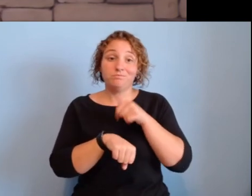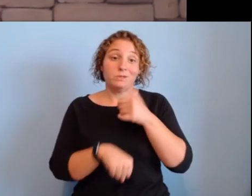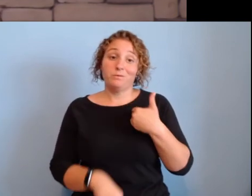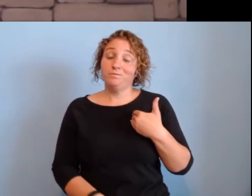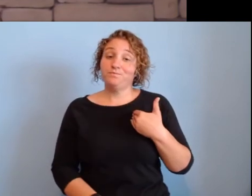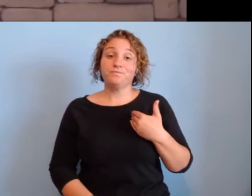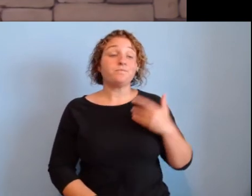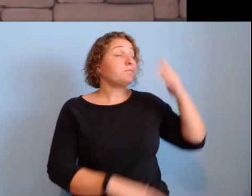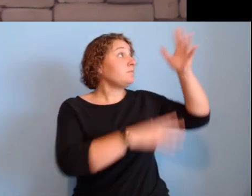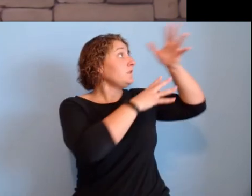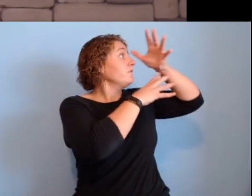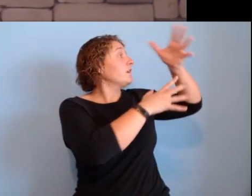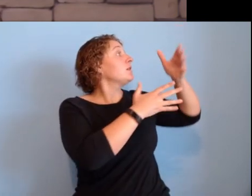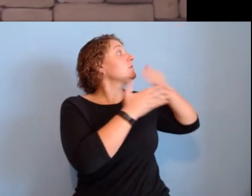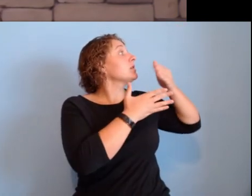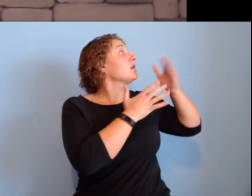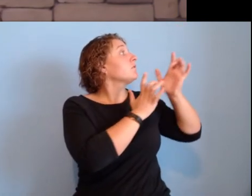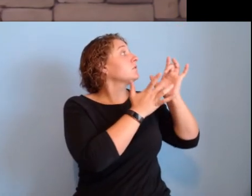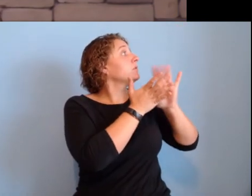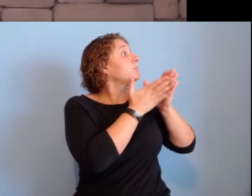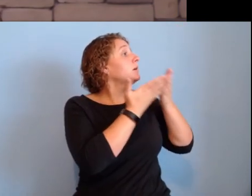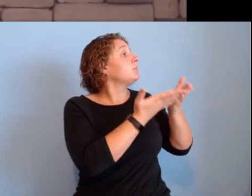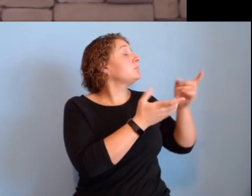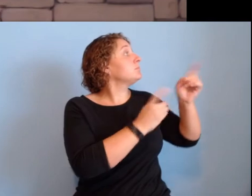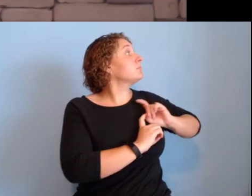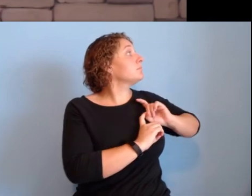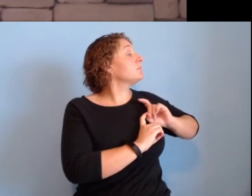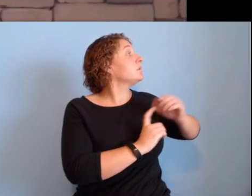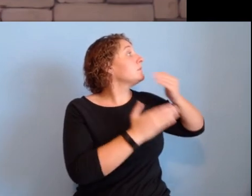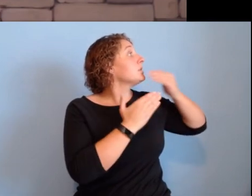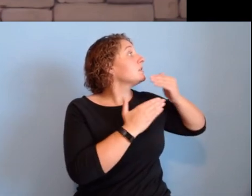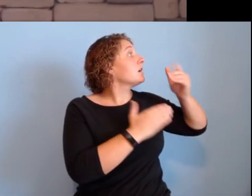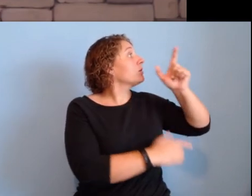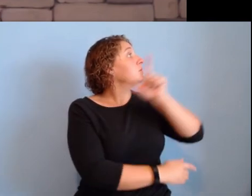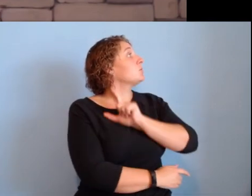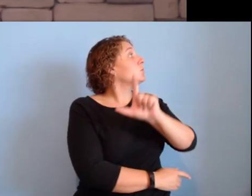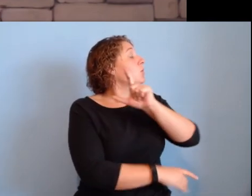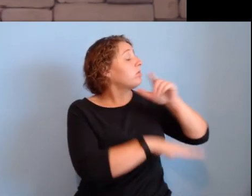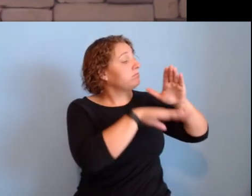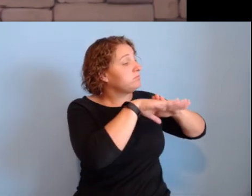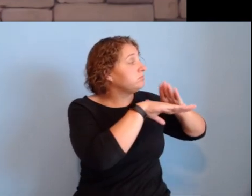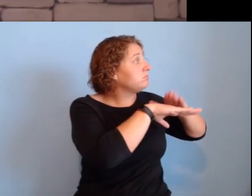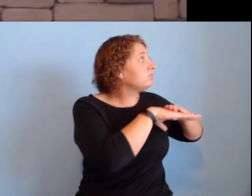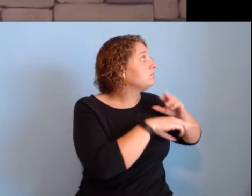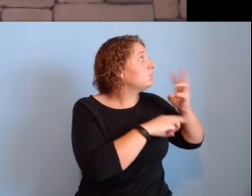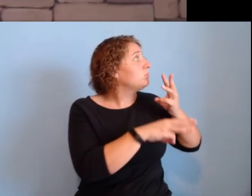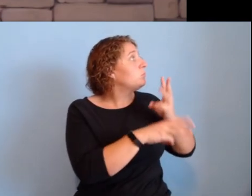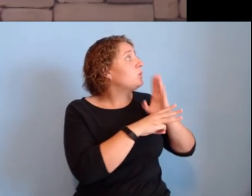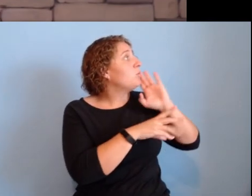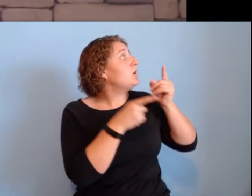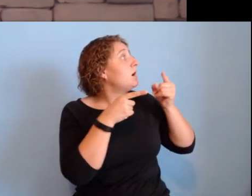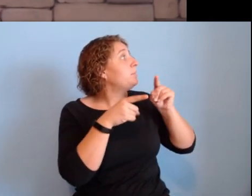Father, we thank you for your word and we thank you, Lord, you have warned this world of what is coming.